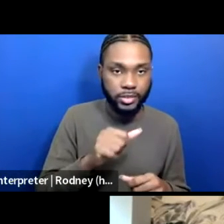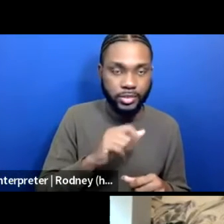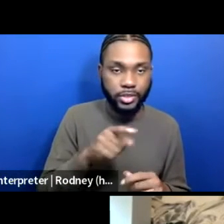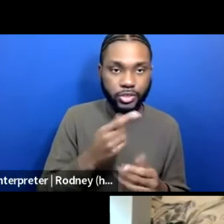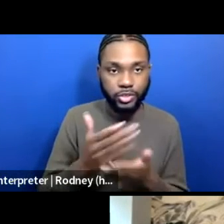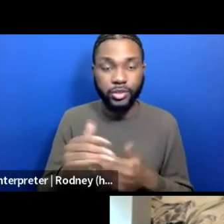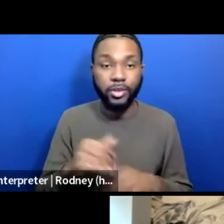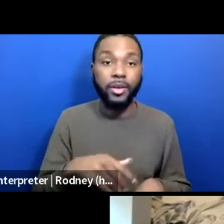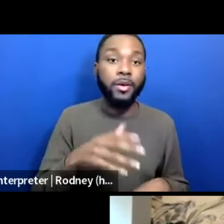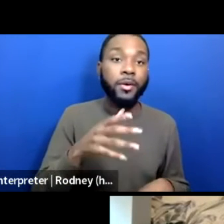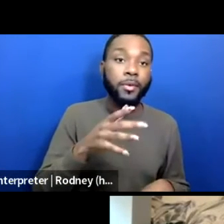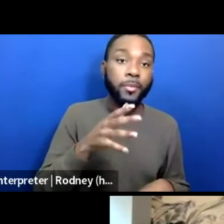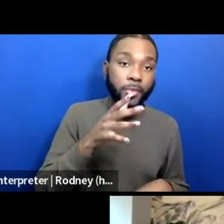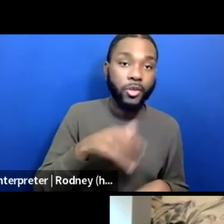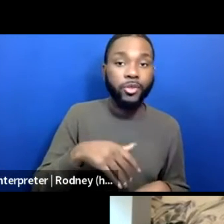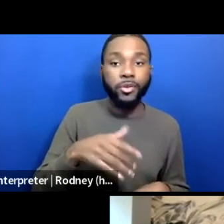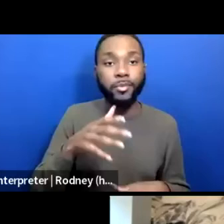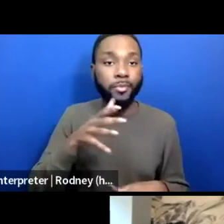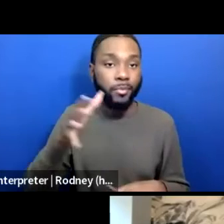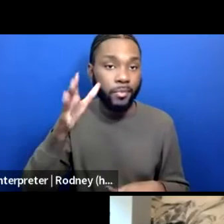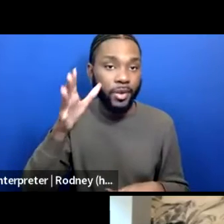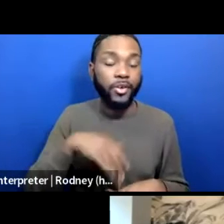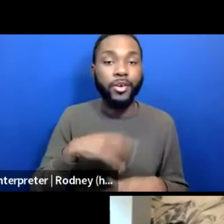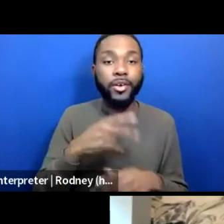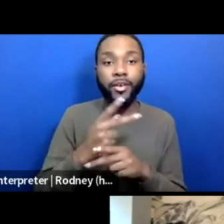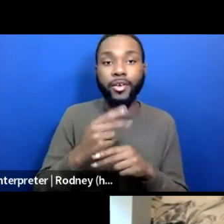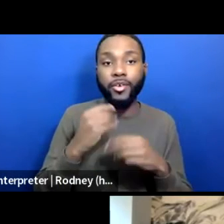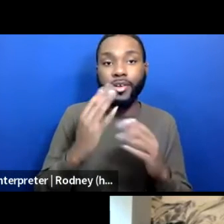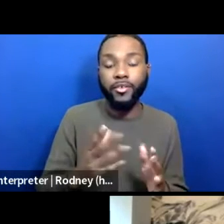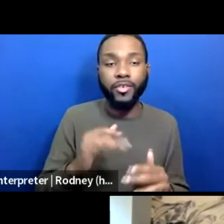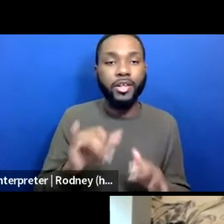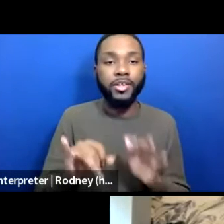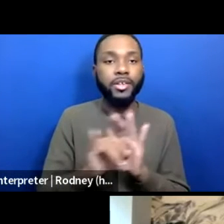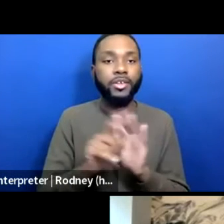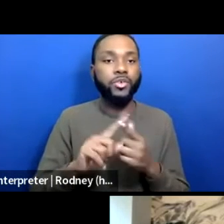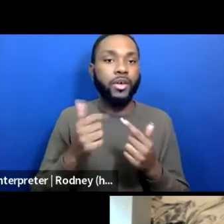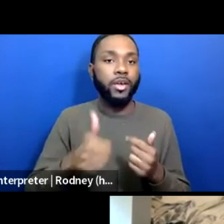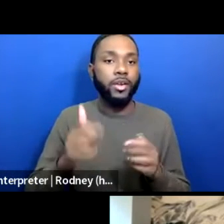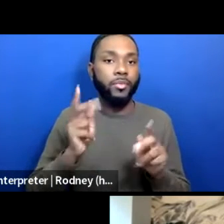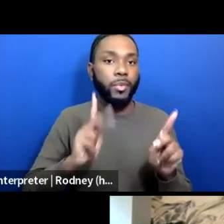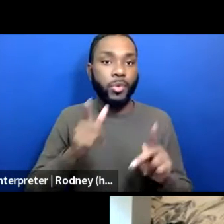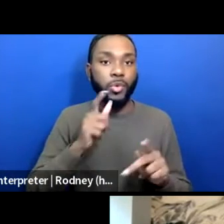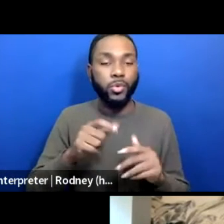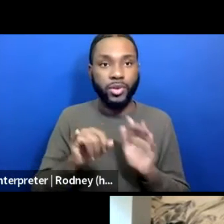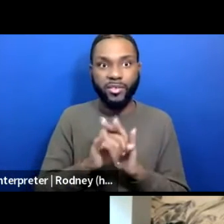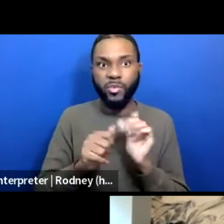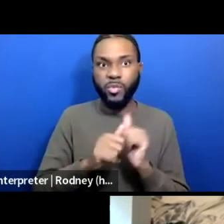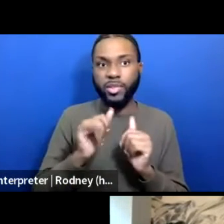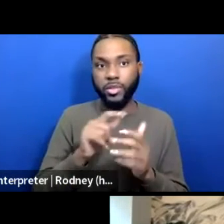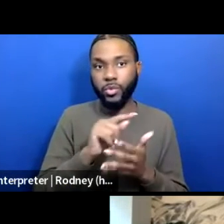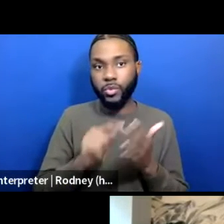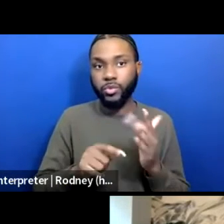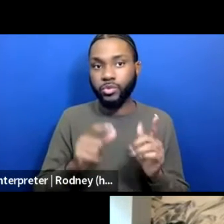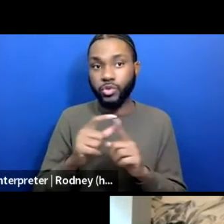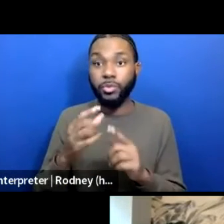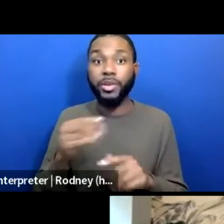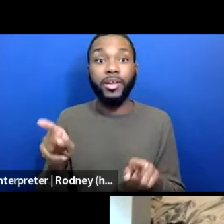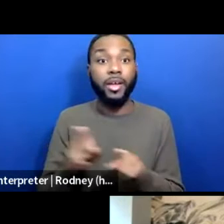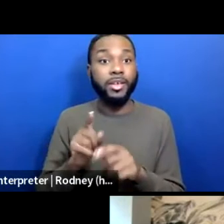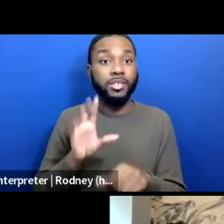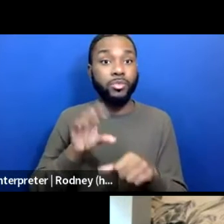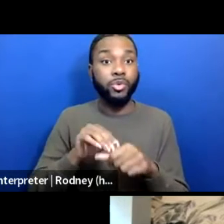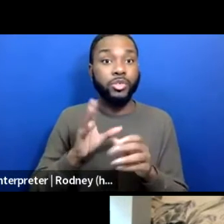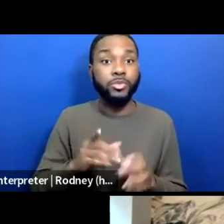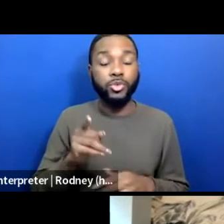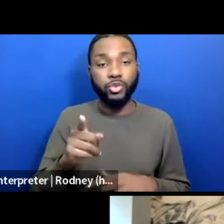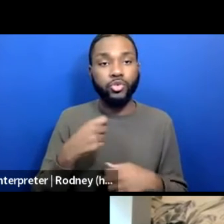parent, dad, caregiver, et cetera, applies to any individual who identifies with these terms. And as a session participant, you commit with PAL